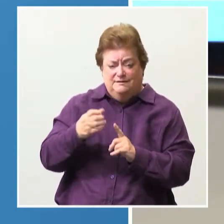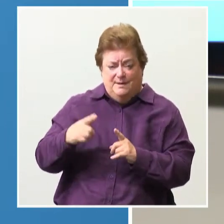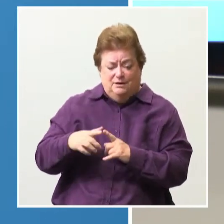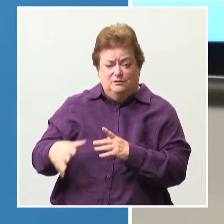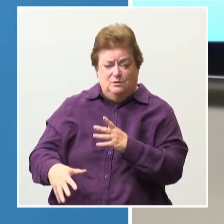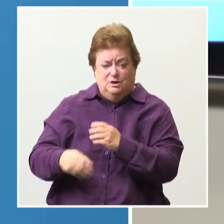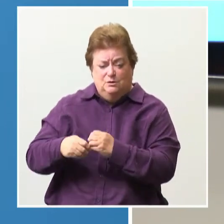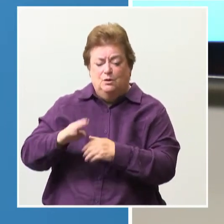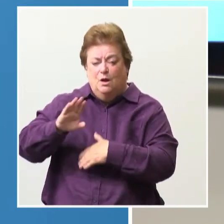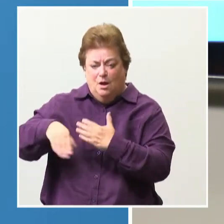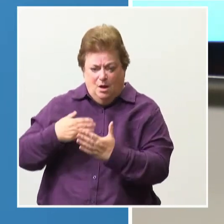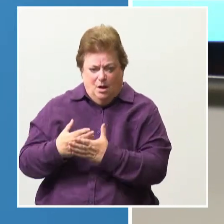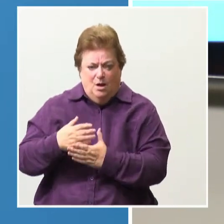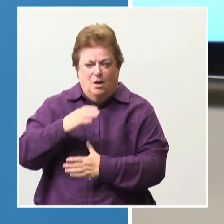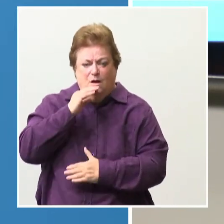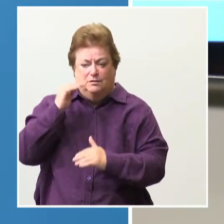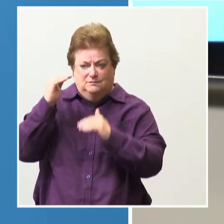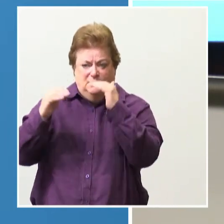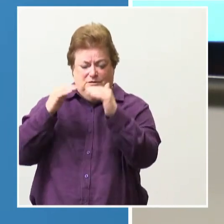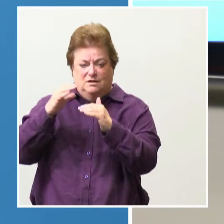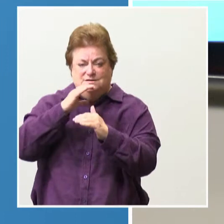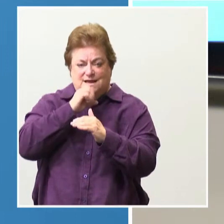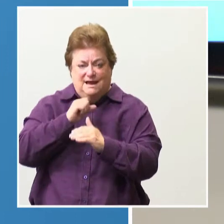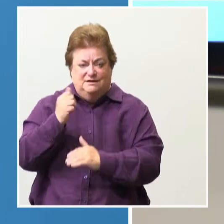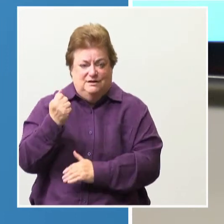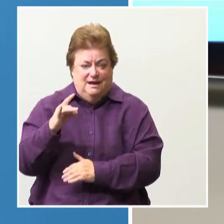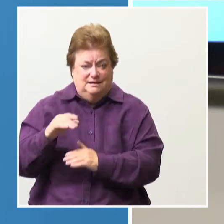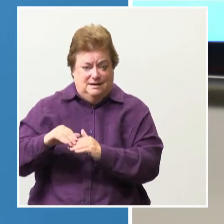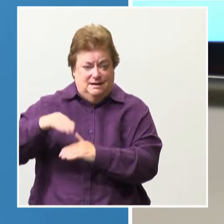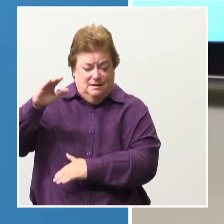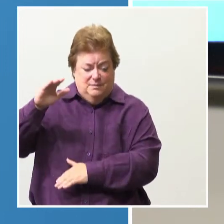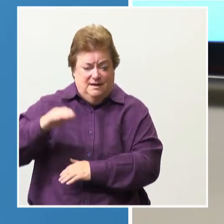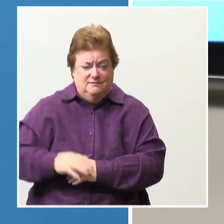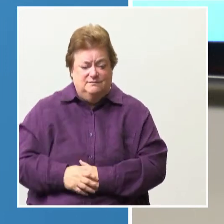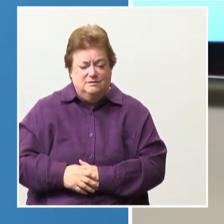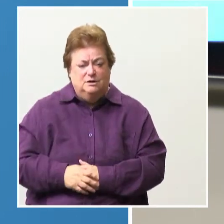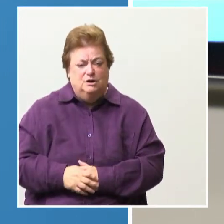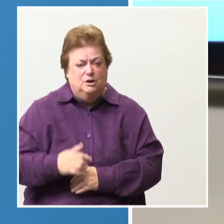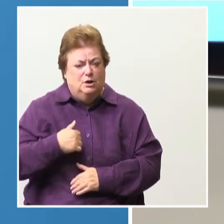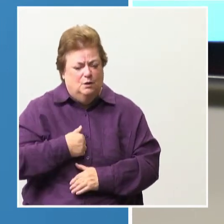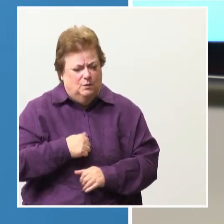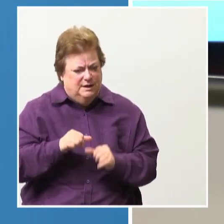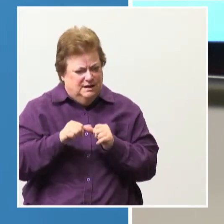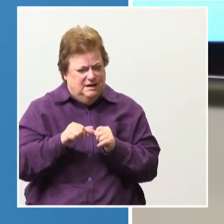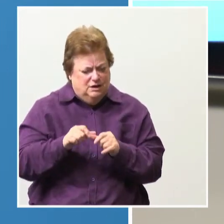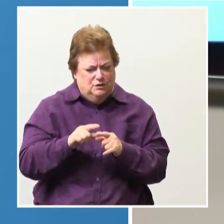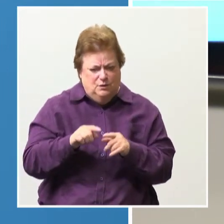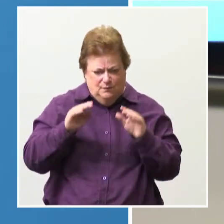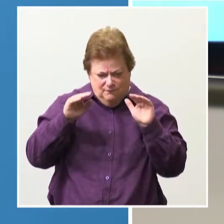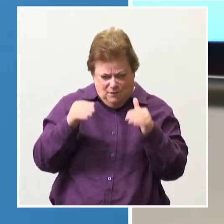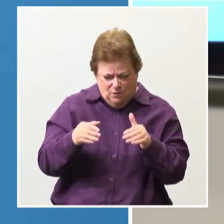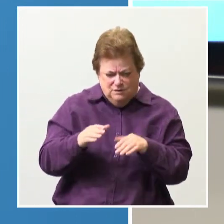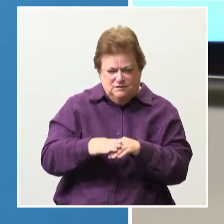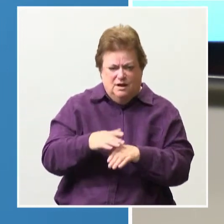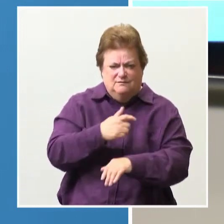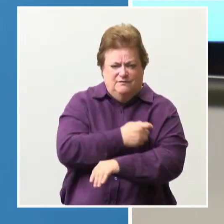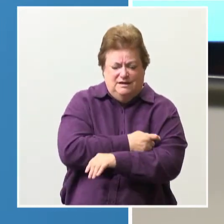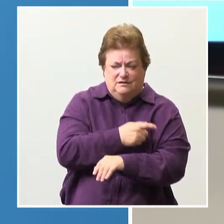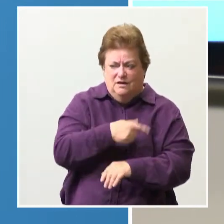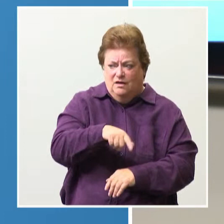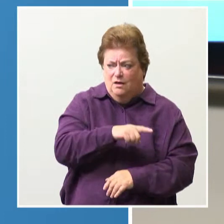include all adults 18 years and older. We continue to focus on vaccinating 5